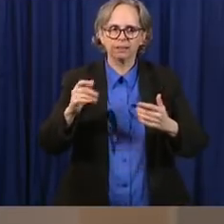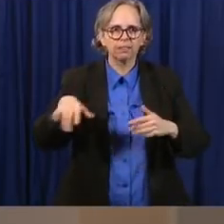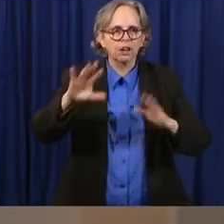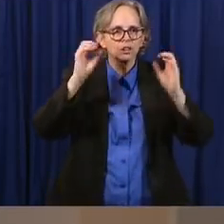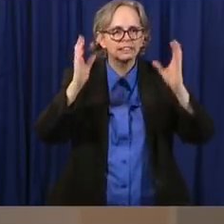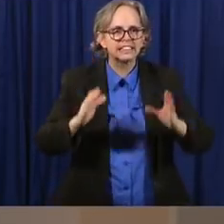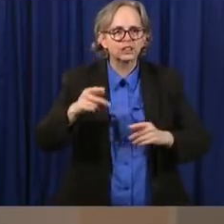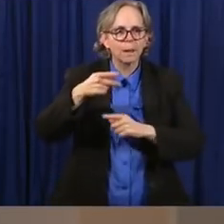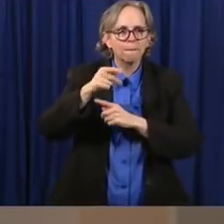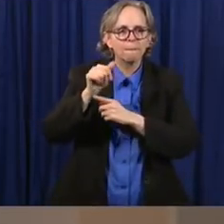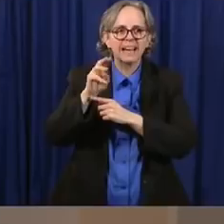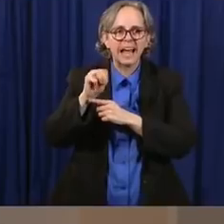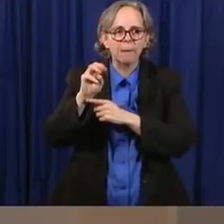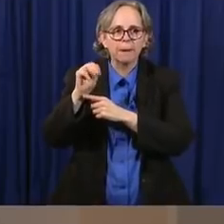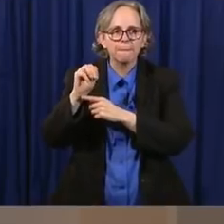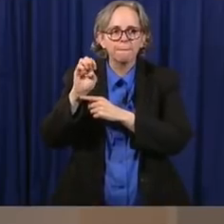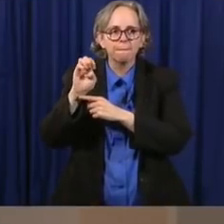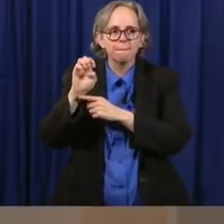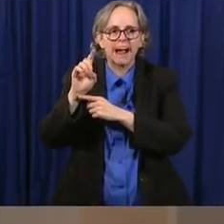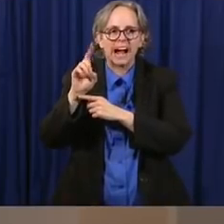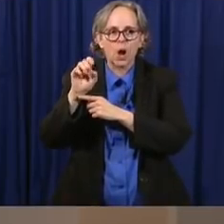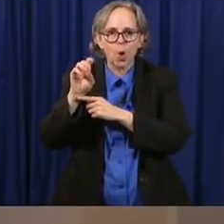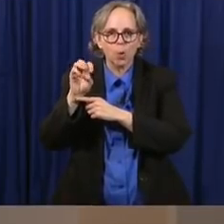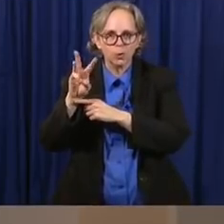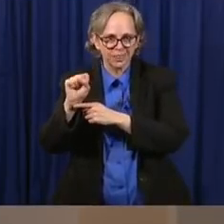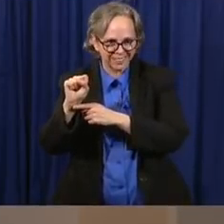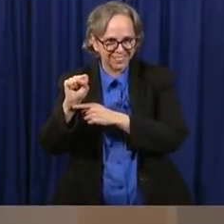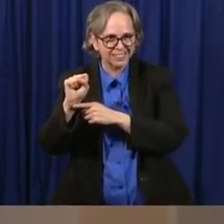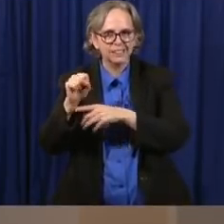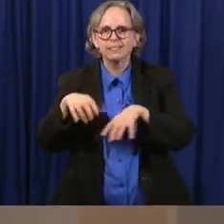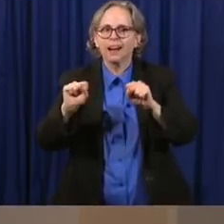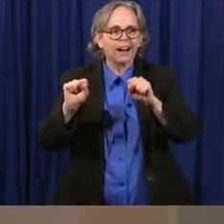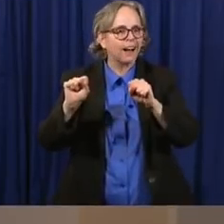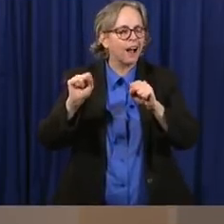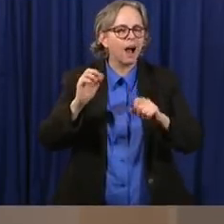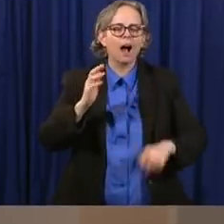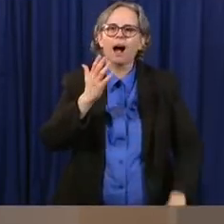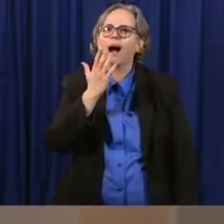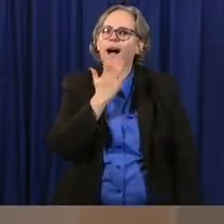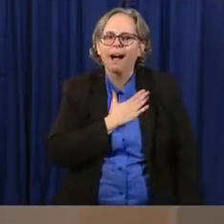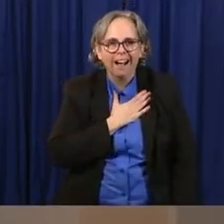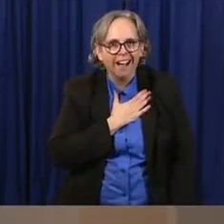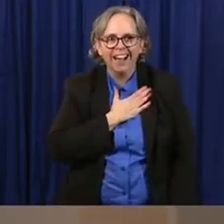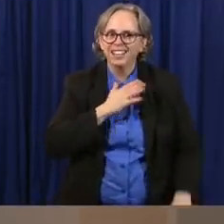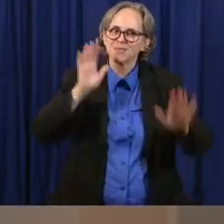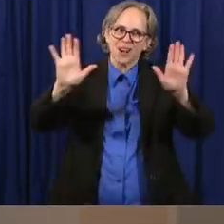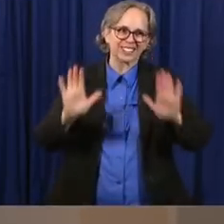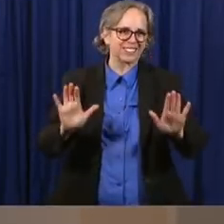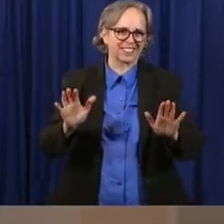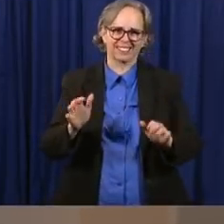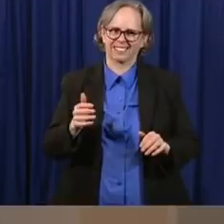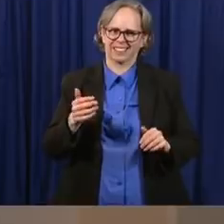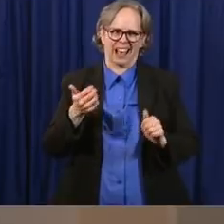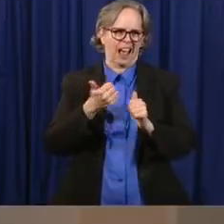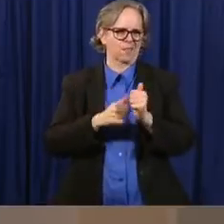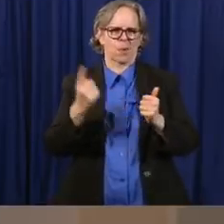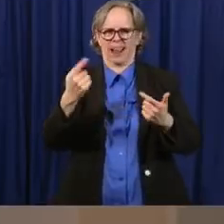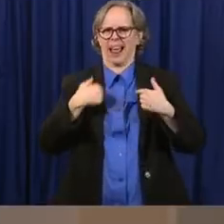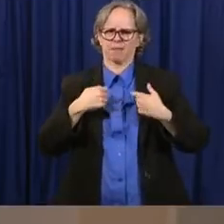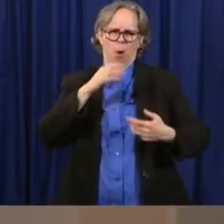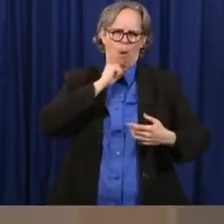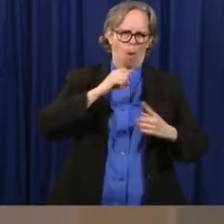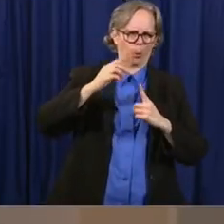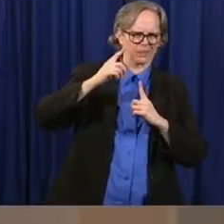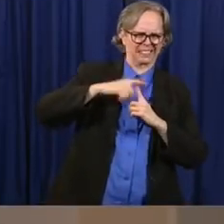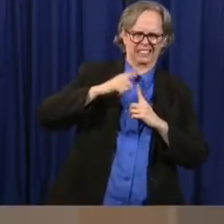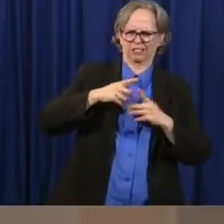conducted for them. And these work great. So everybody has an old T-shirt laying around the house, and while they're not